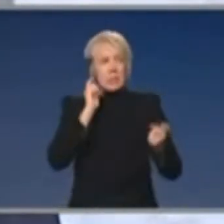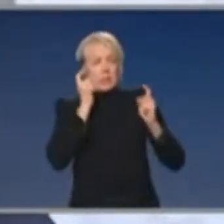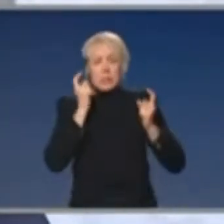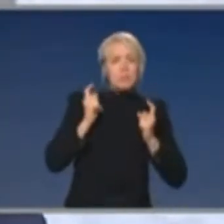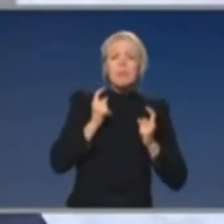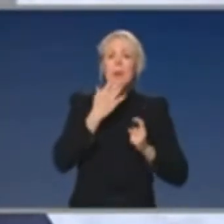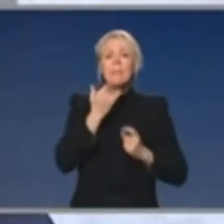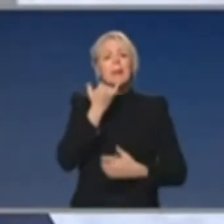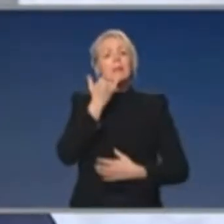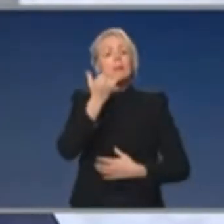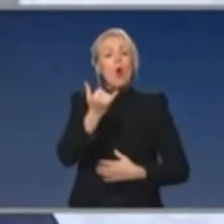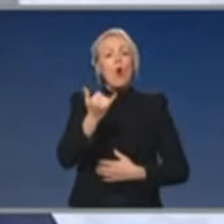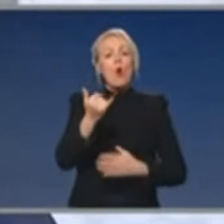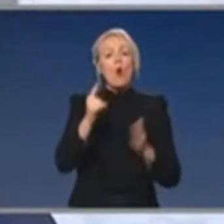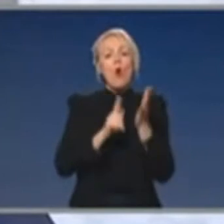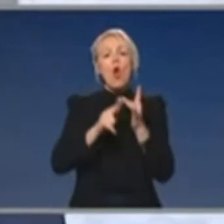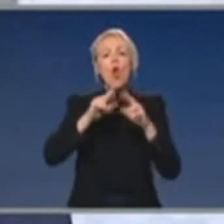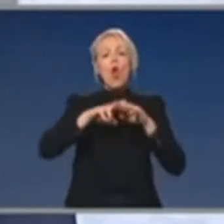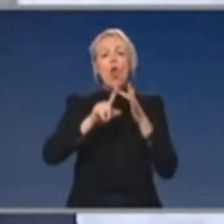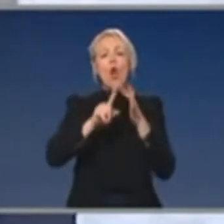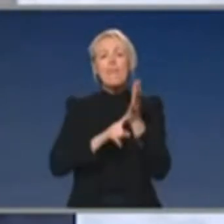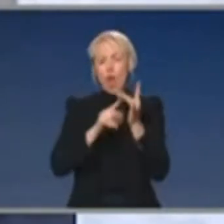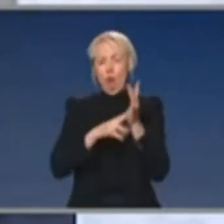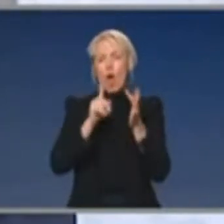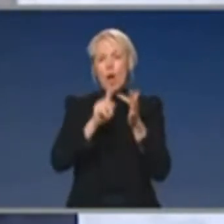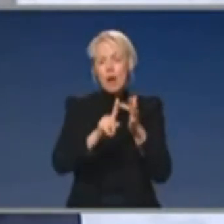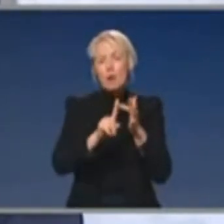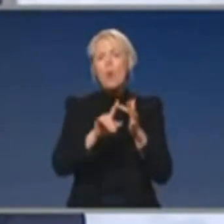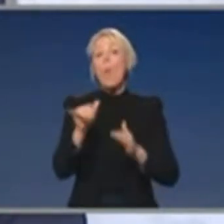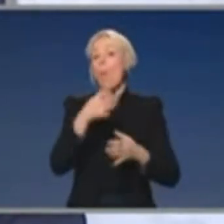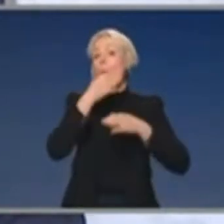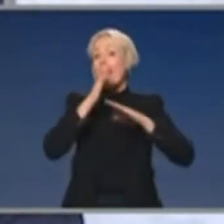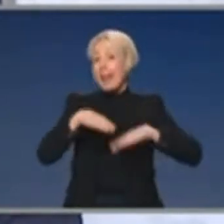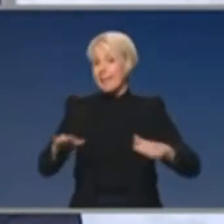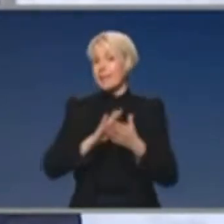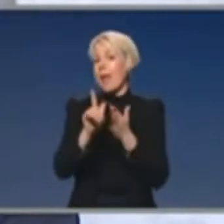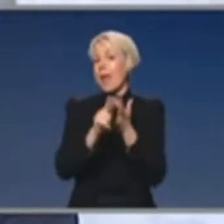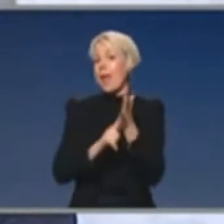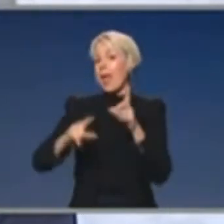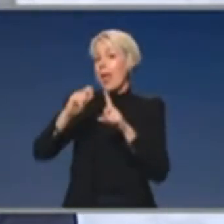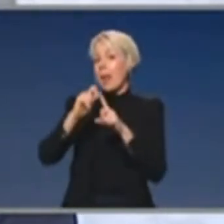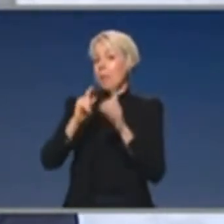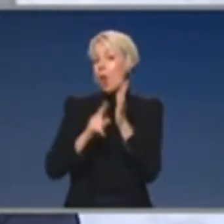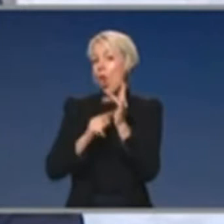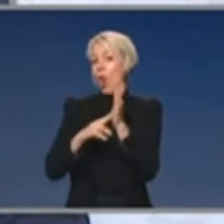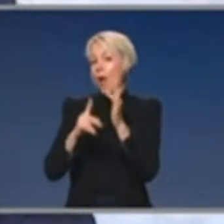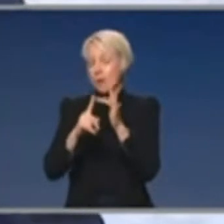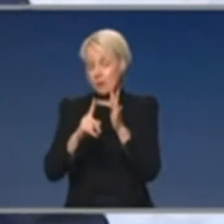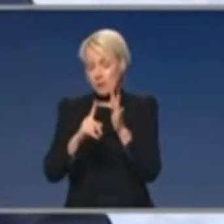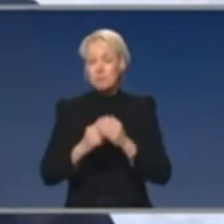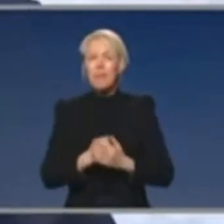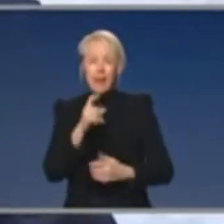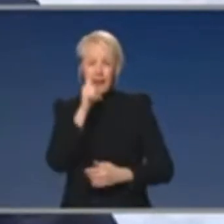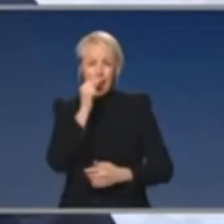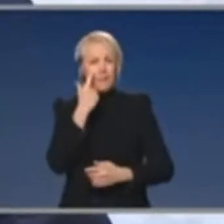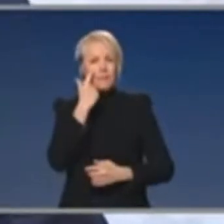131114 and Kids Helpline 1800 55 1800. These organisations are